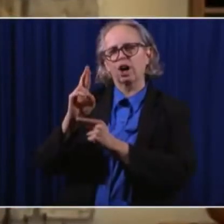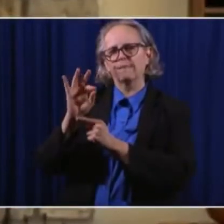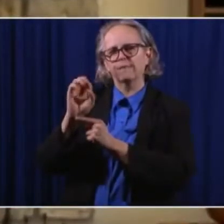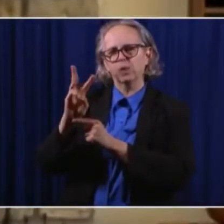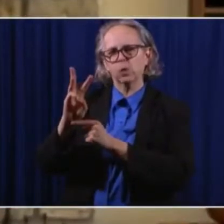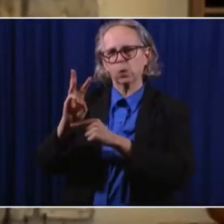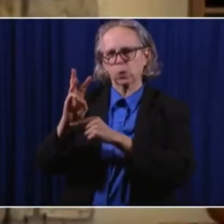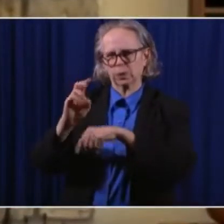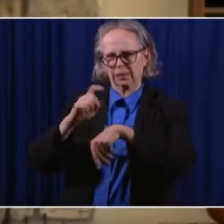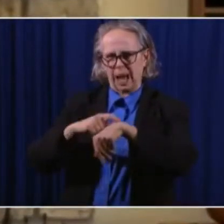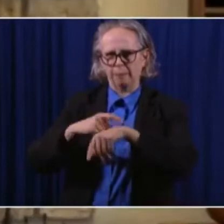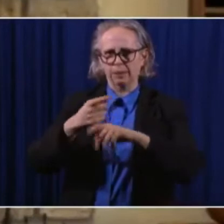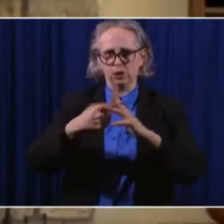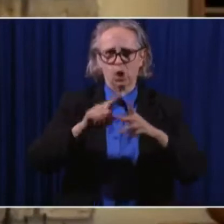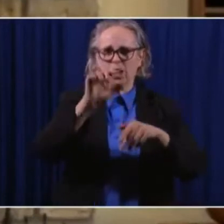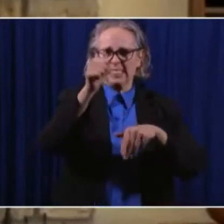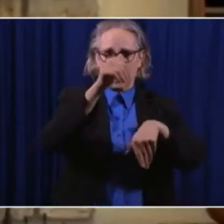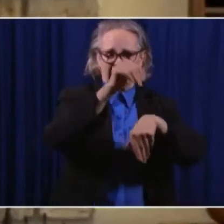morning.